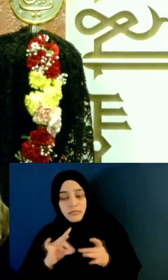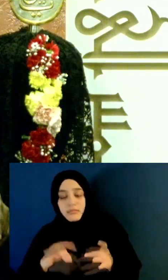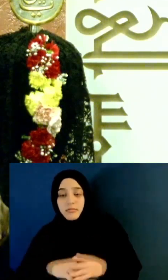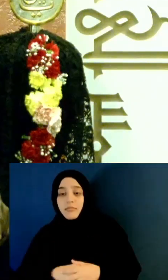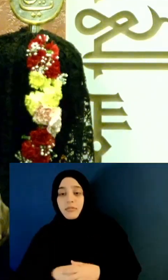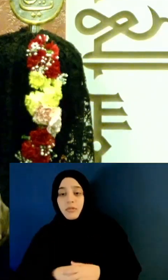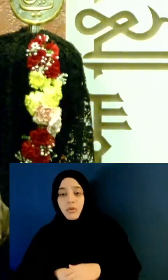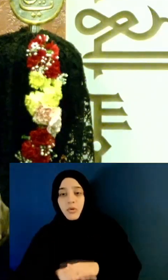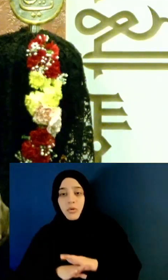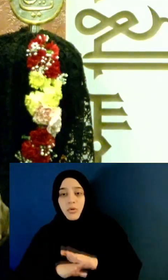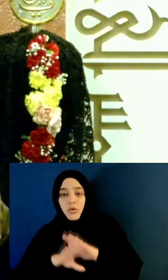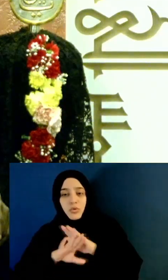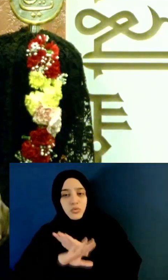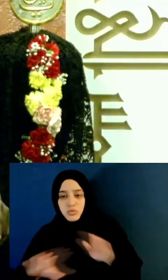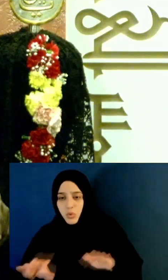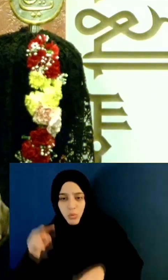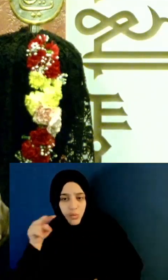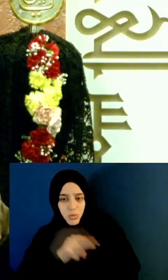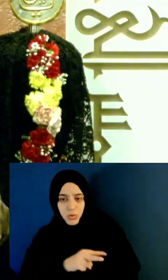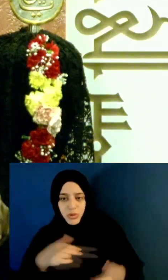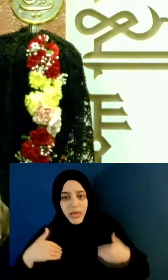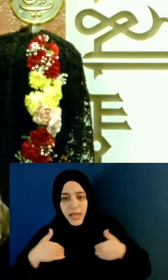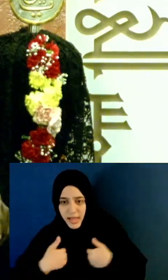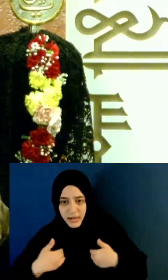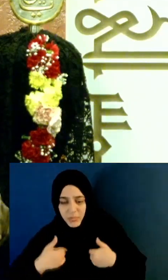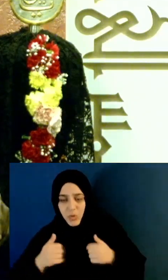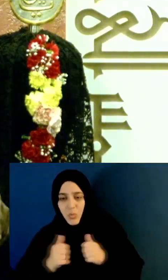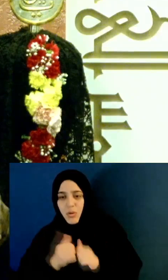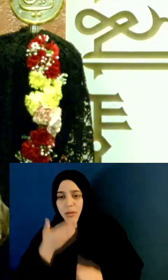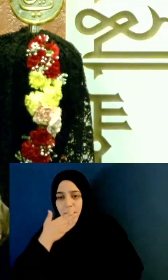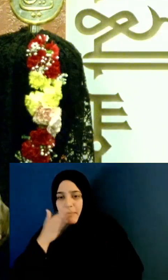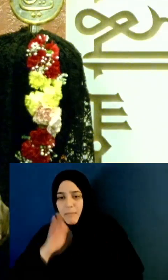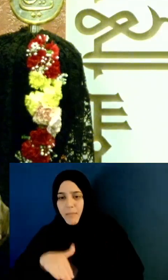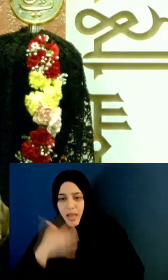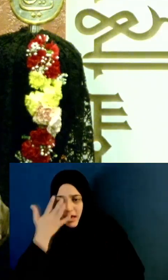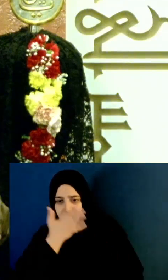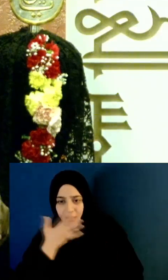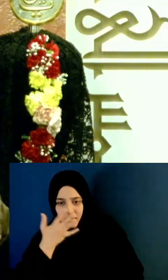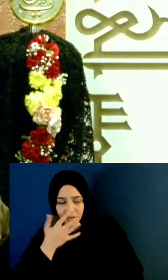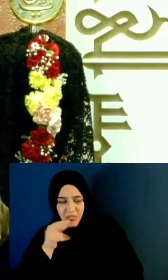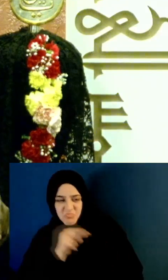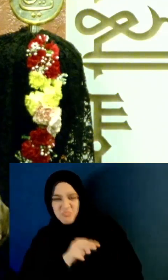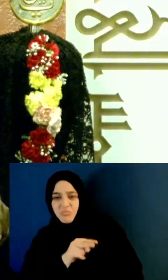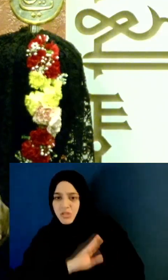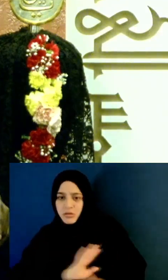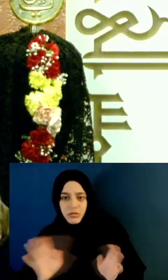with a bad look because they praise Allah.